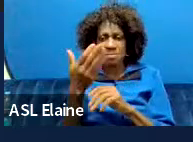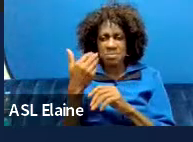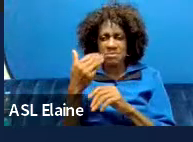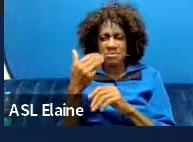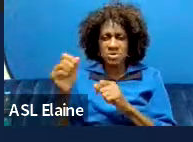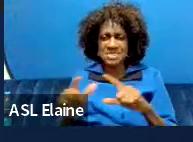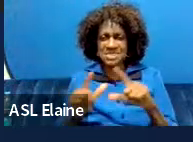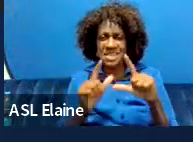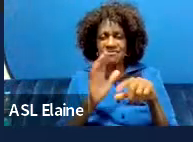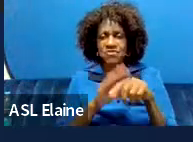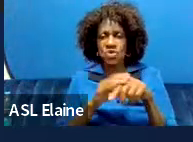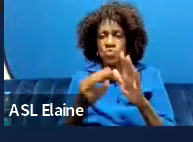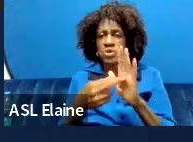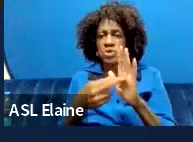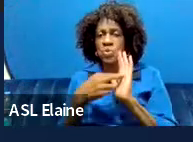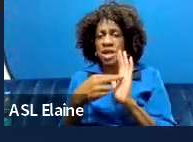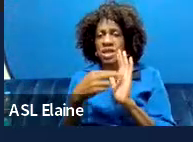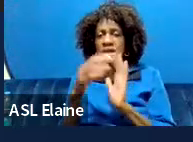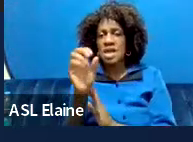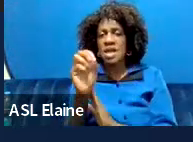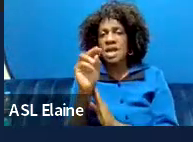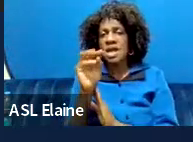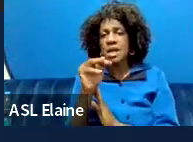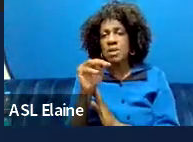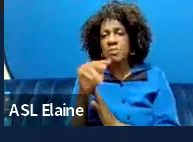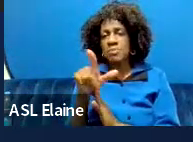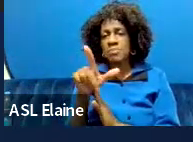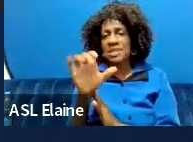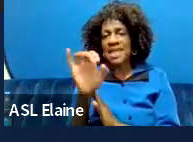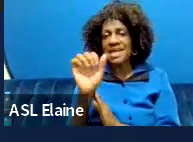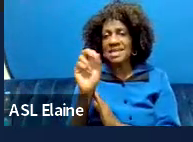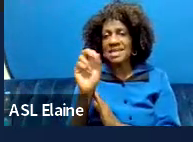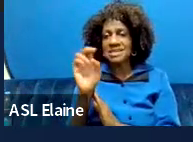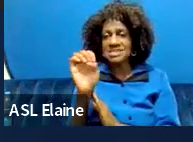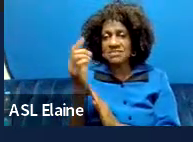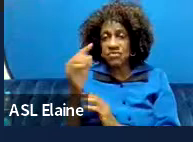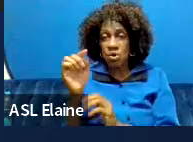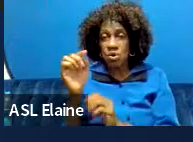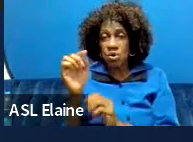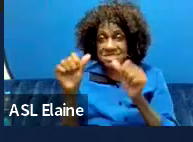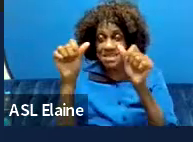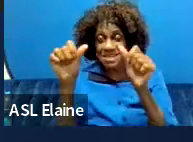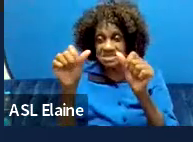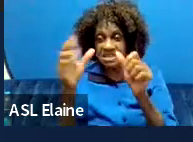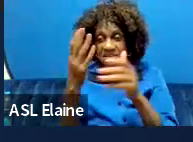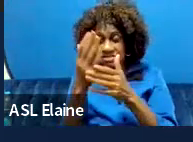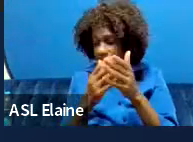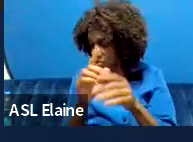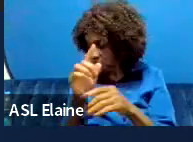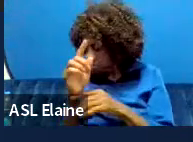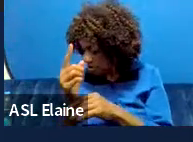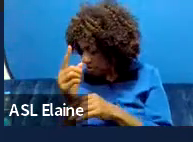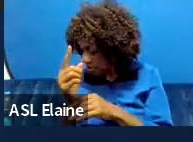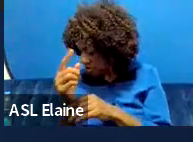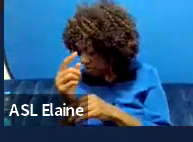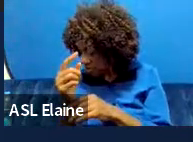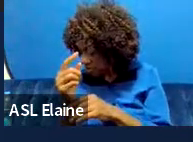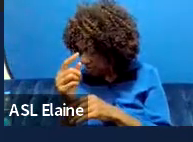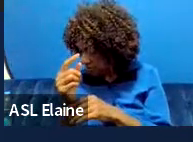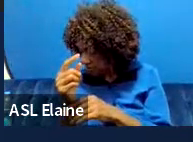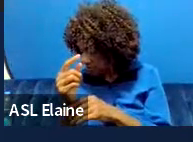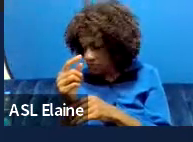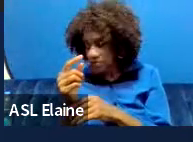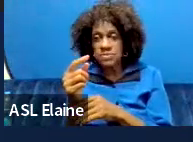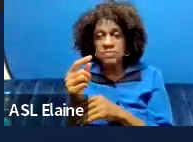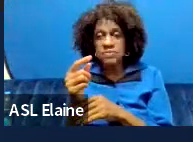on required compliance of signs. Mm-hmm. And at the first part of that, the first bullet point on that slide was that we're not